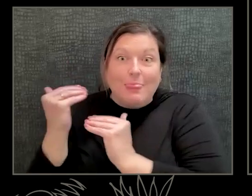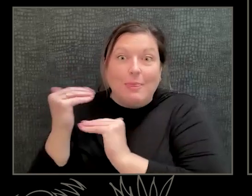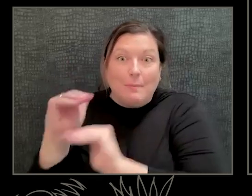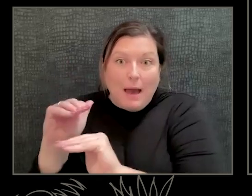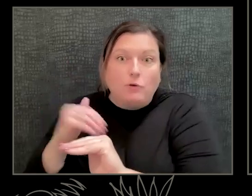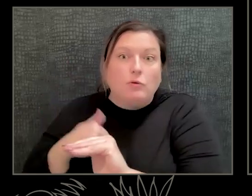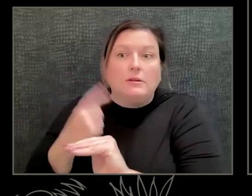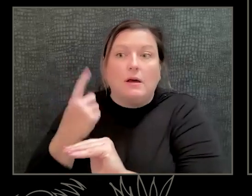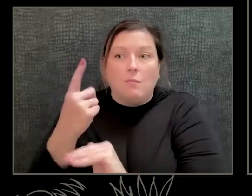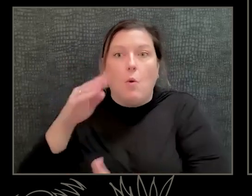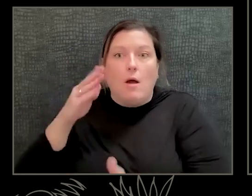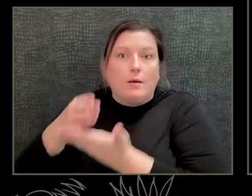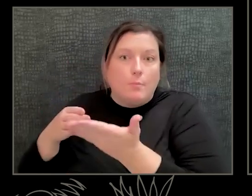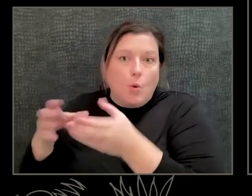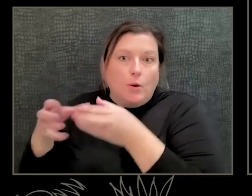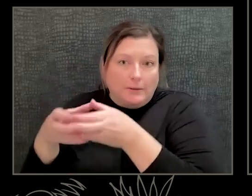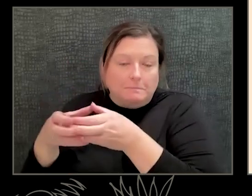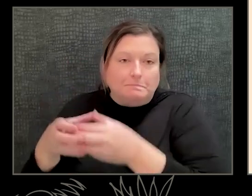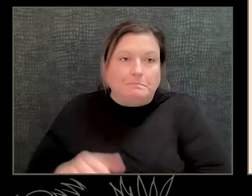a component.